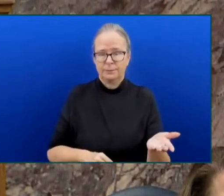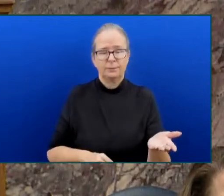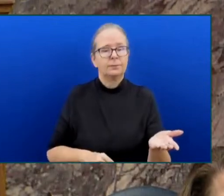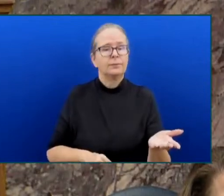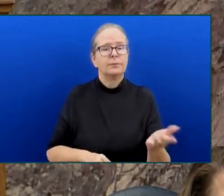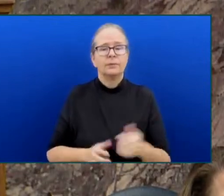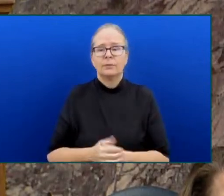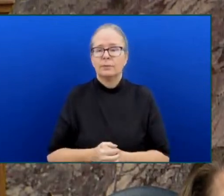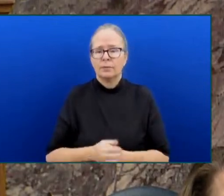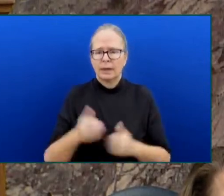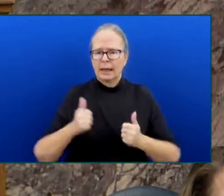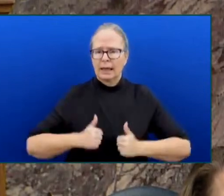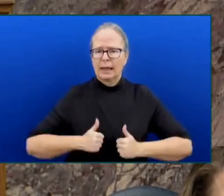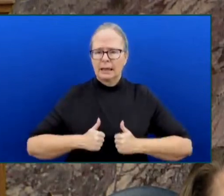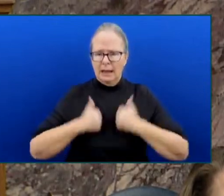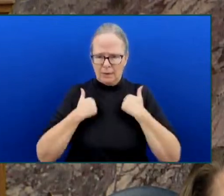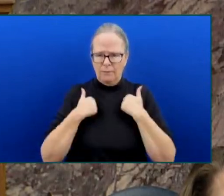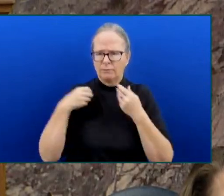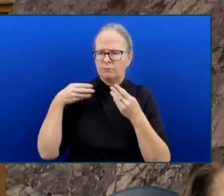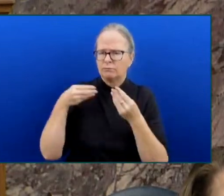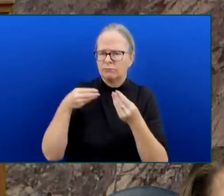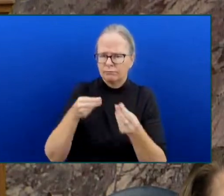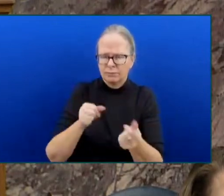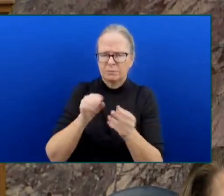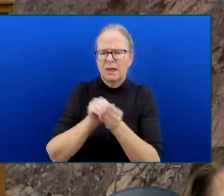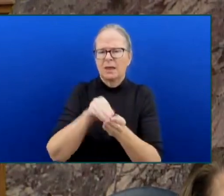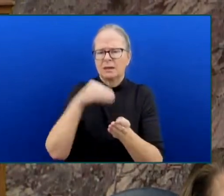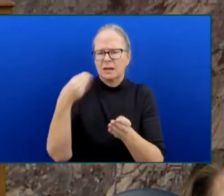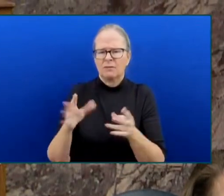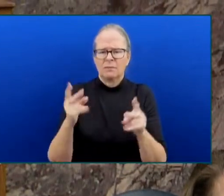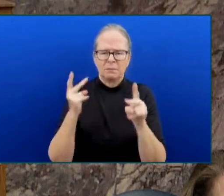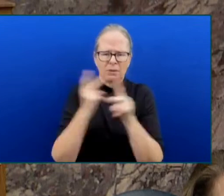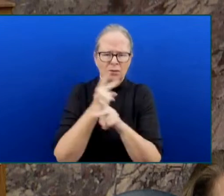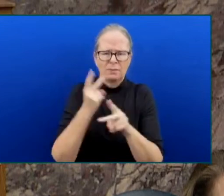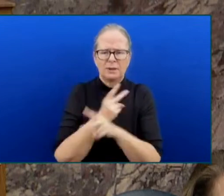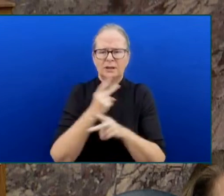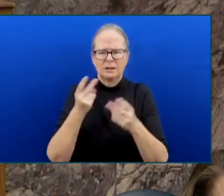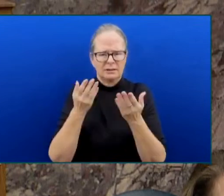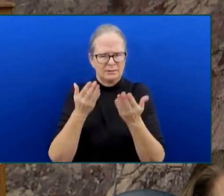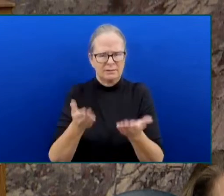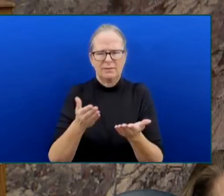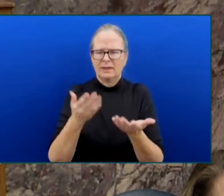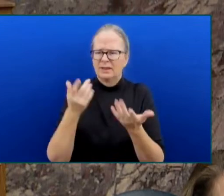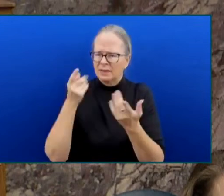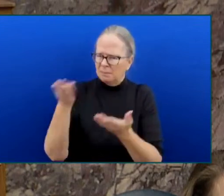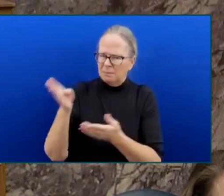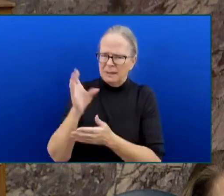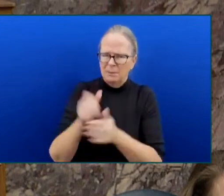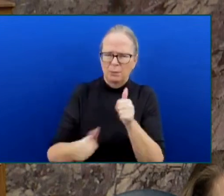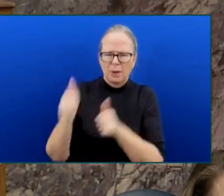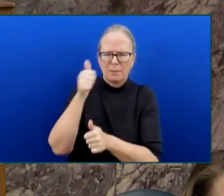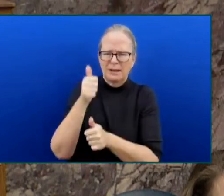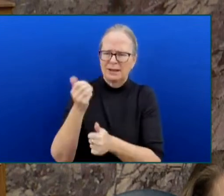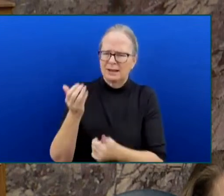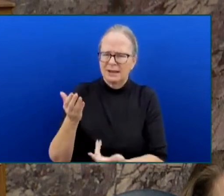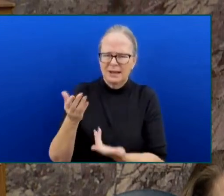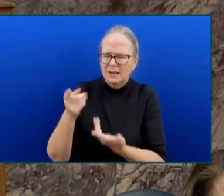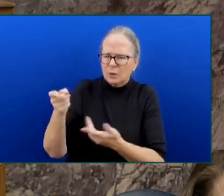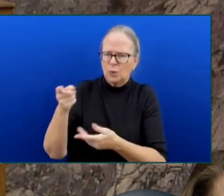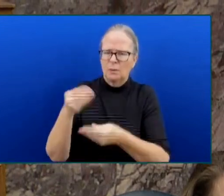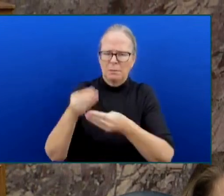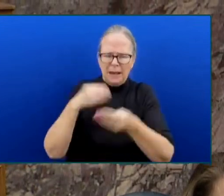under this NDP Premier. Well, the NDP runs record-setting inflationary deficits, family budgets are tighter than